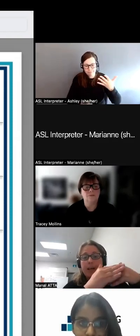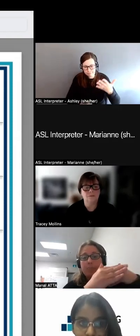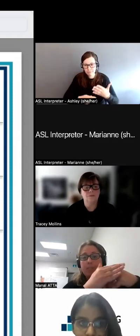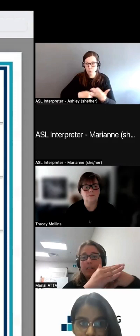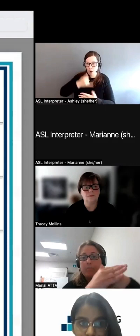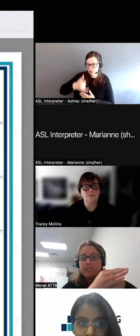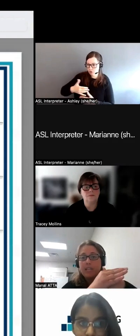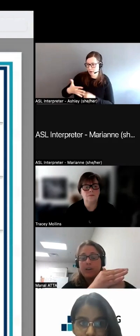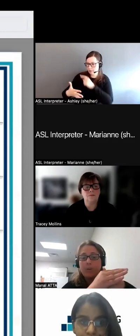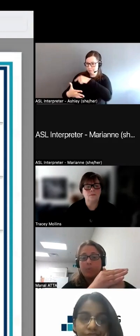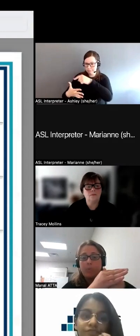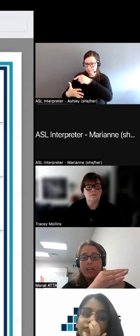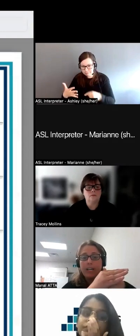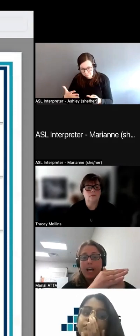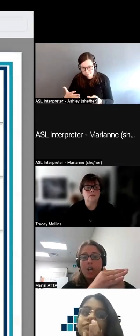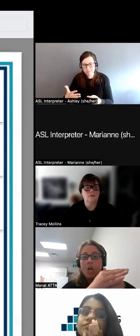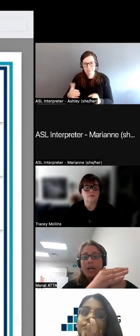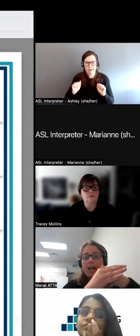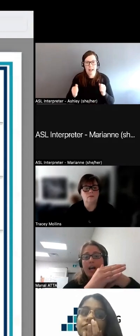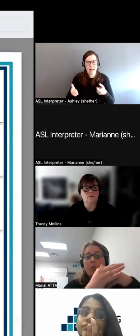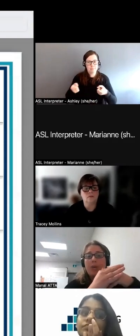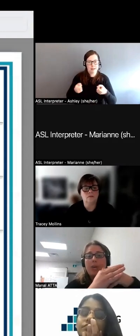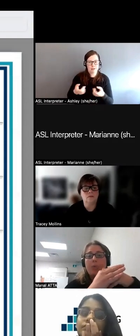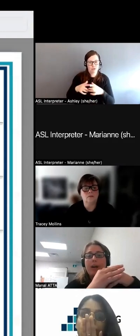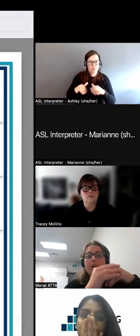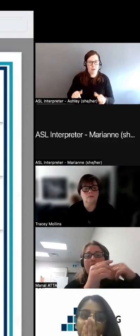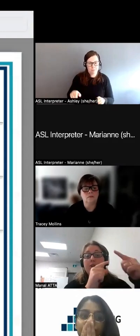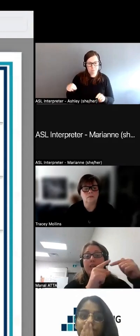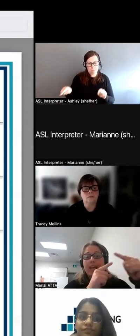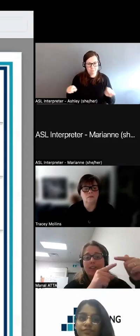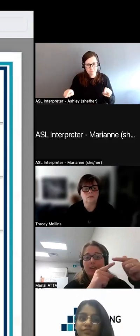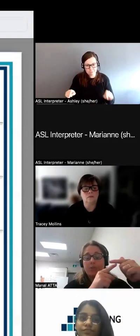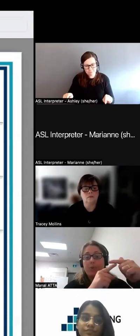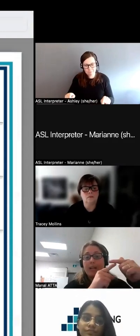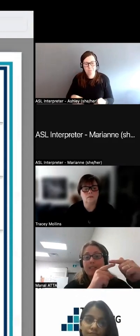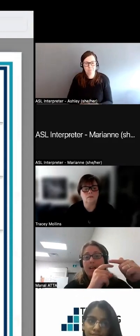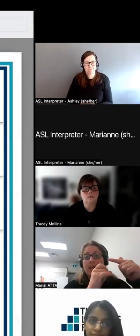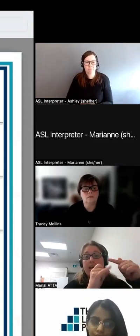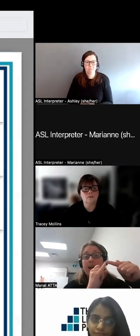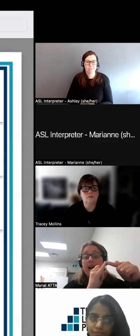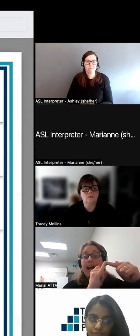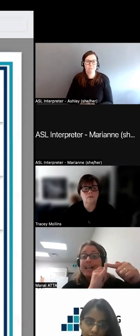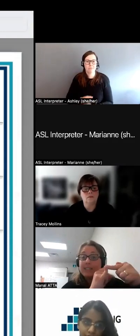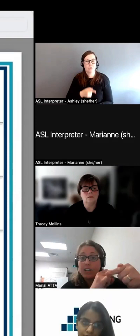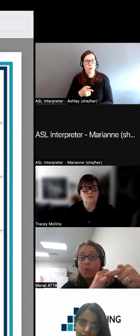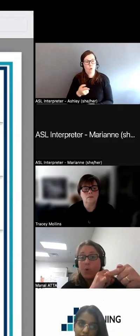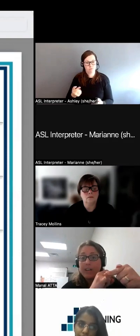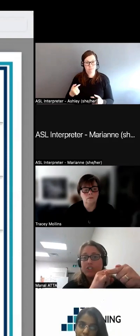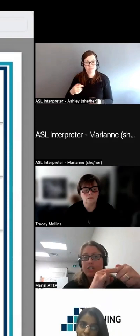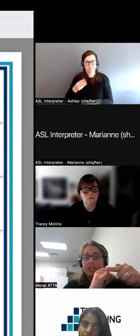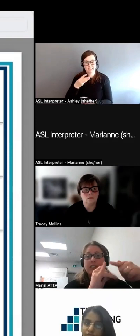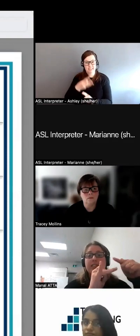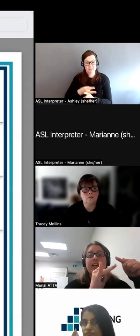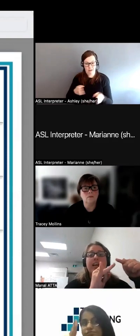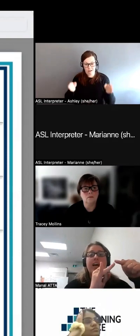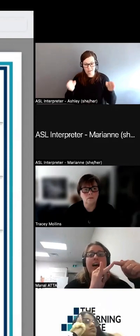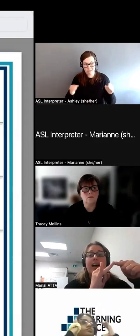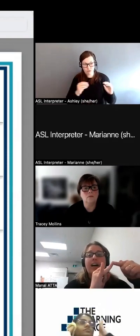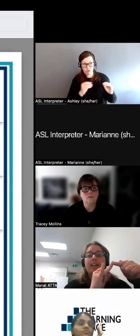during that monthly meeting with Monica, we were communicating through Asana, asking